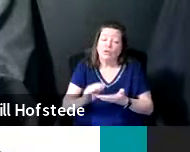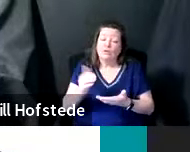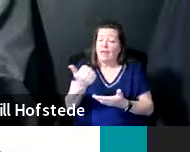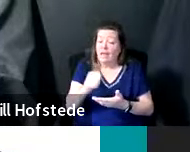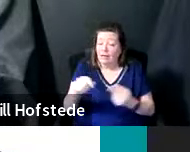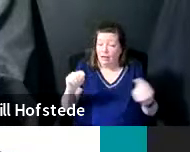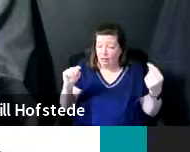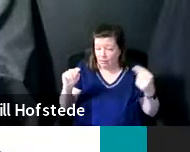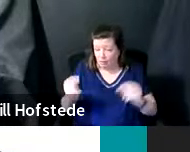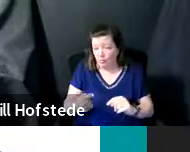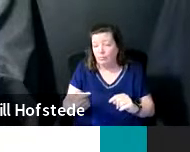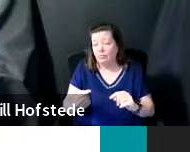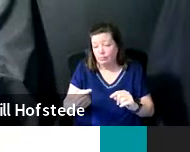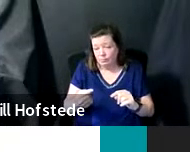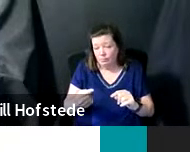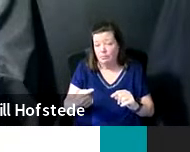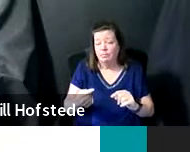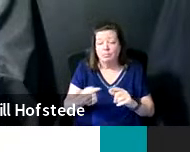harm.